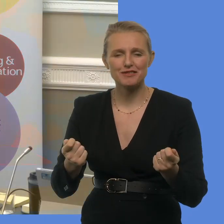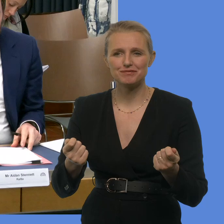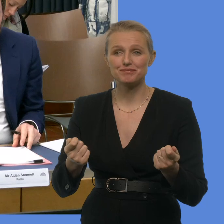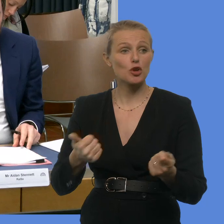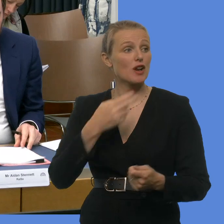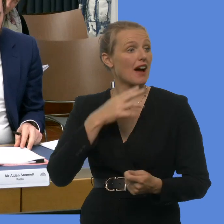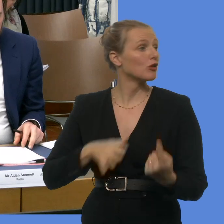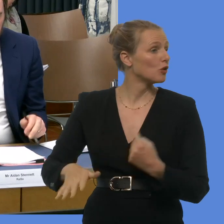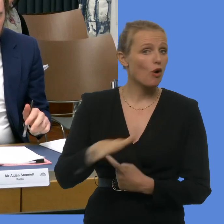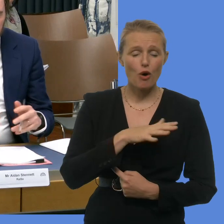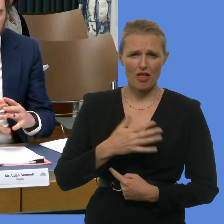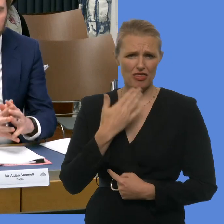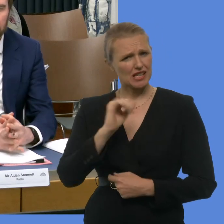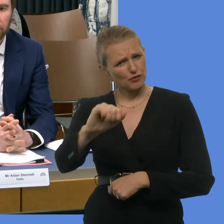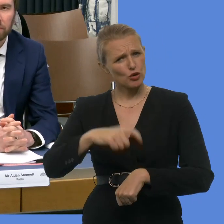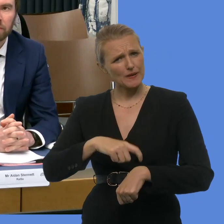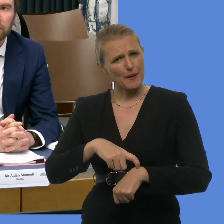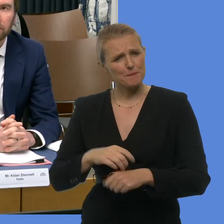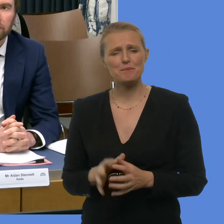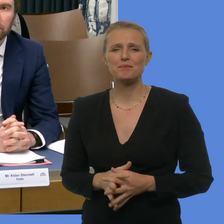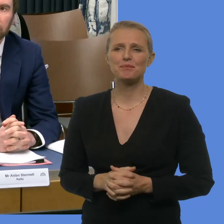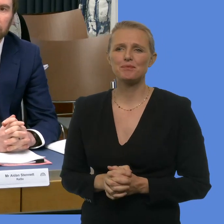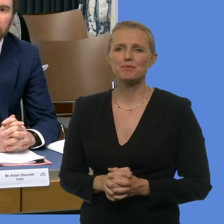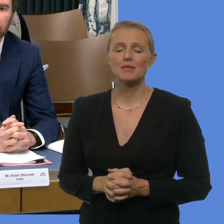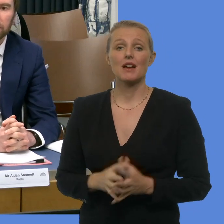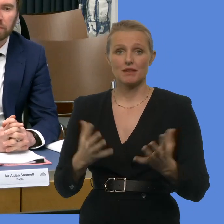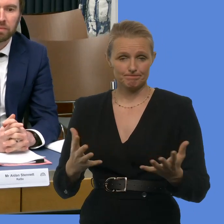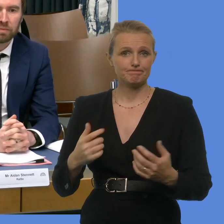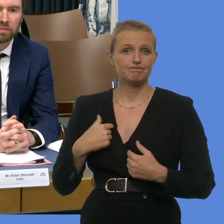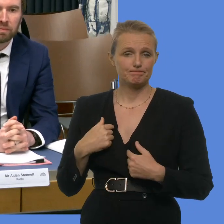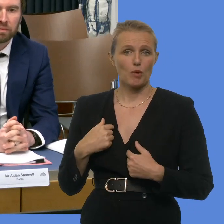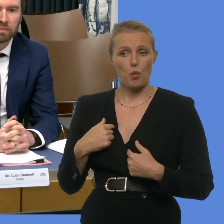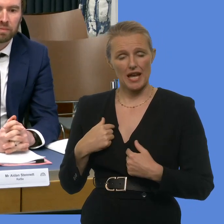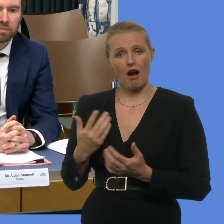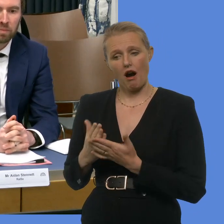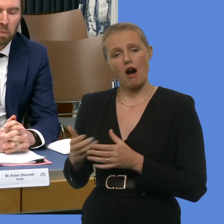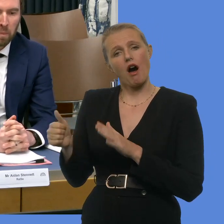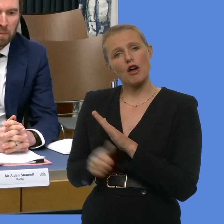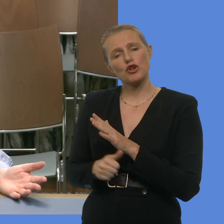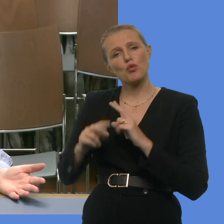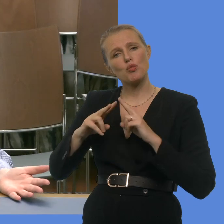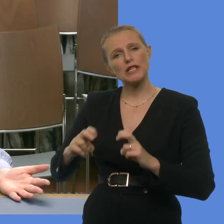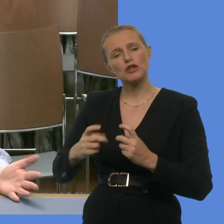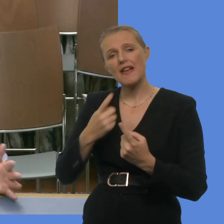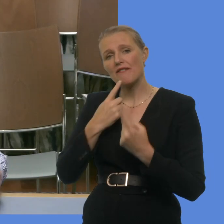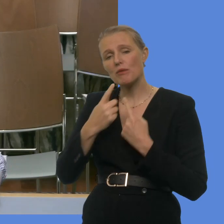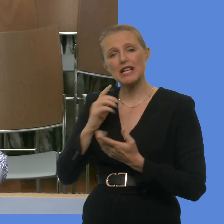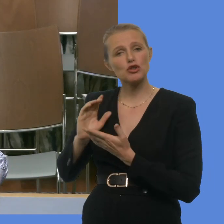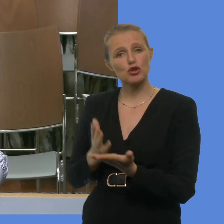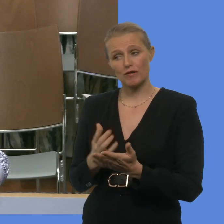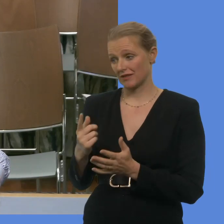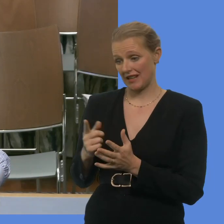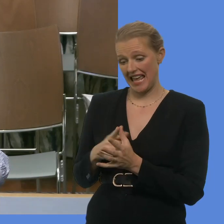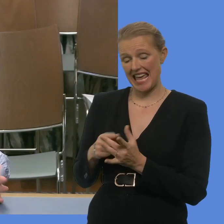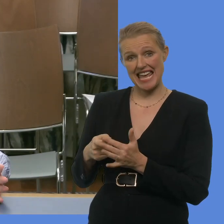afternoon, members, and thanks for your time today. So as members of the Assembly's Research and Information Service, Aidan Stennett and I